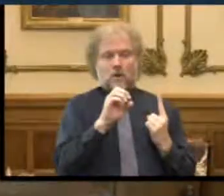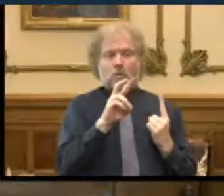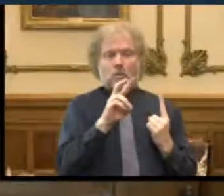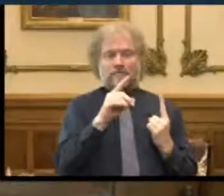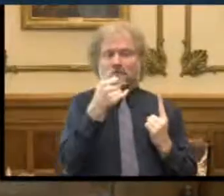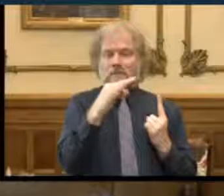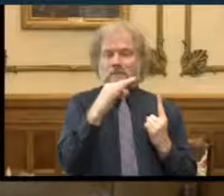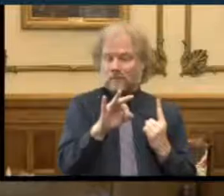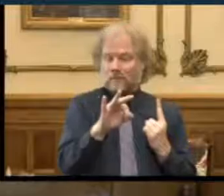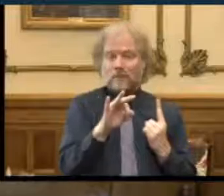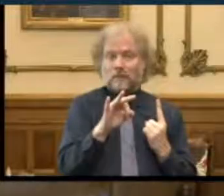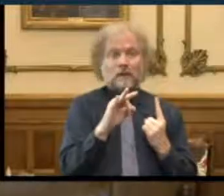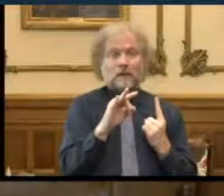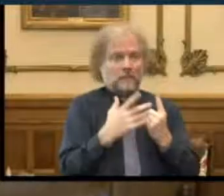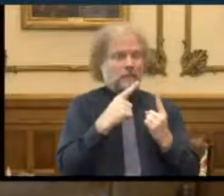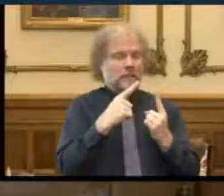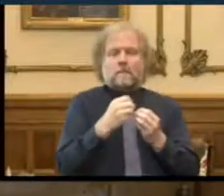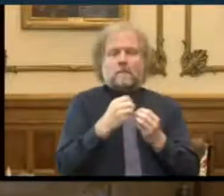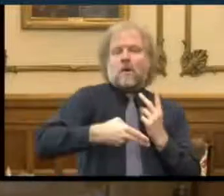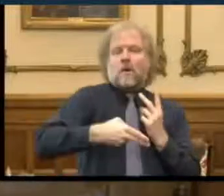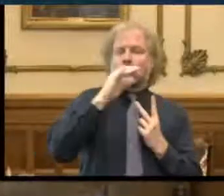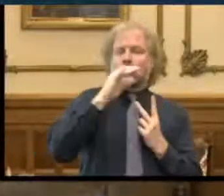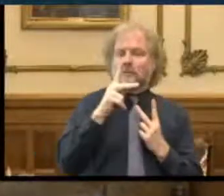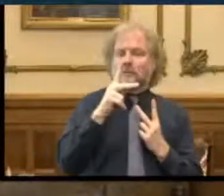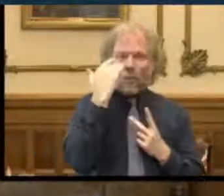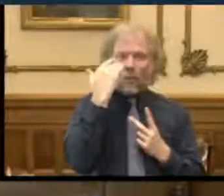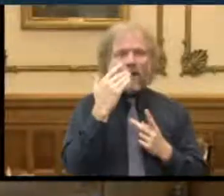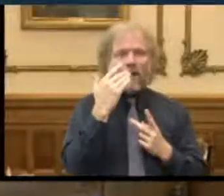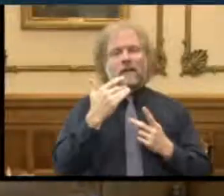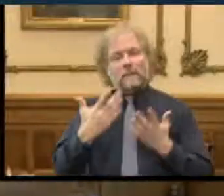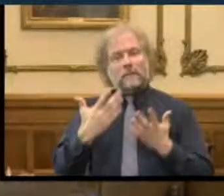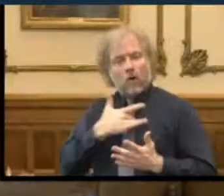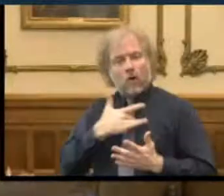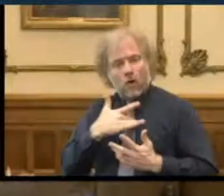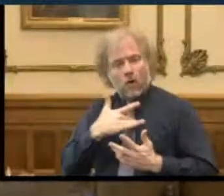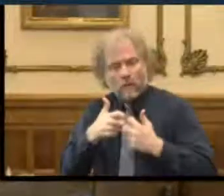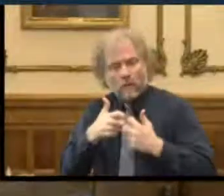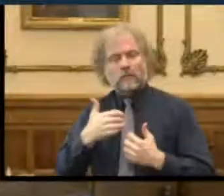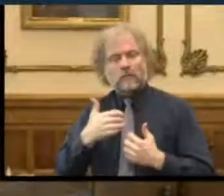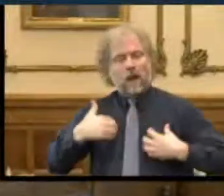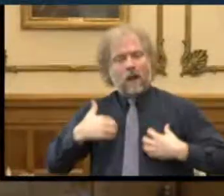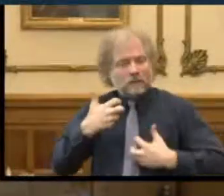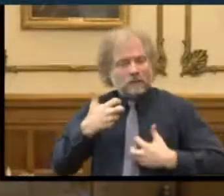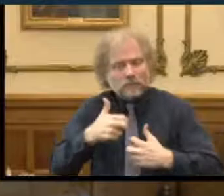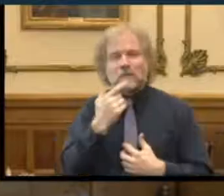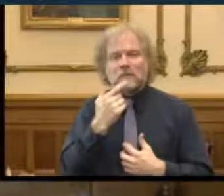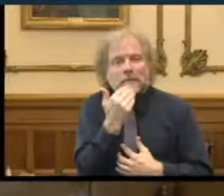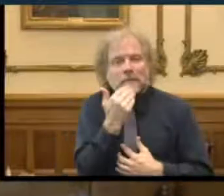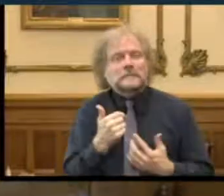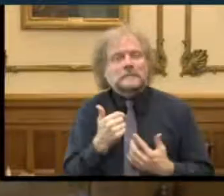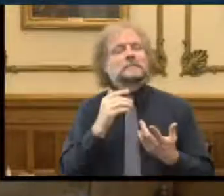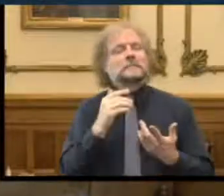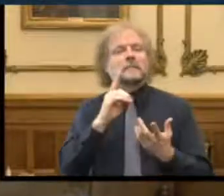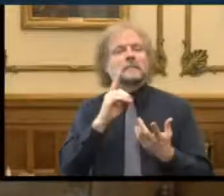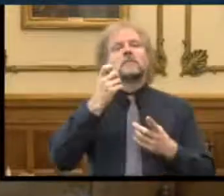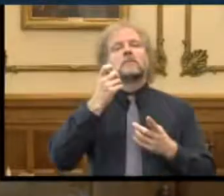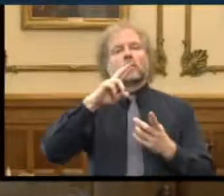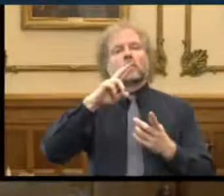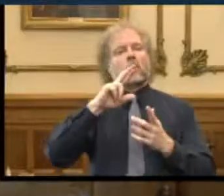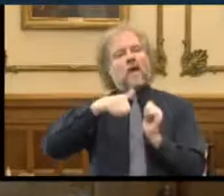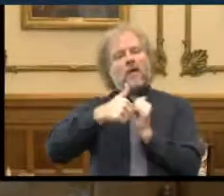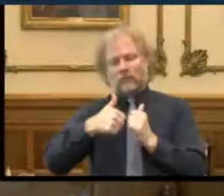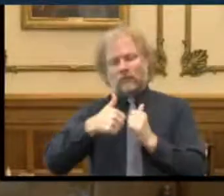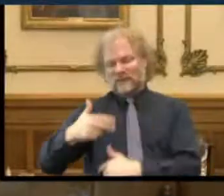might also have been at higher risk because they had underlying heart disease or lung disease or diabetes or underlying renal